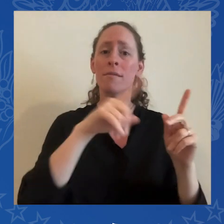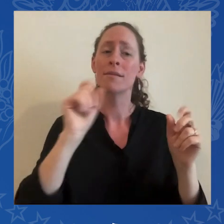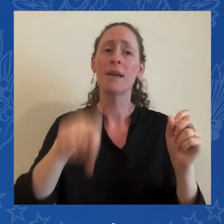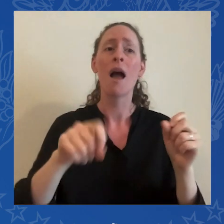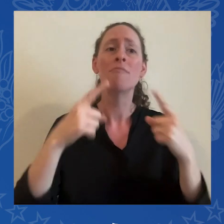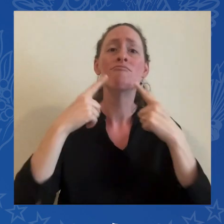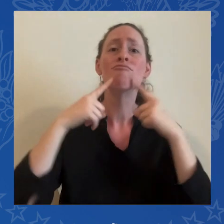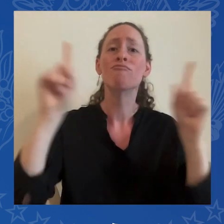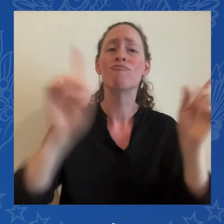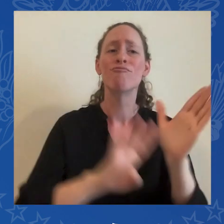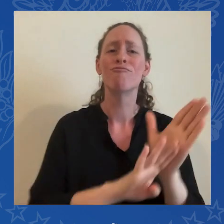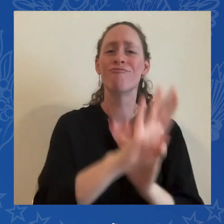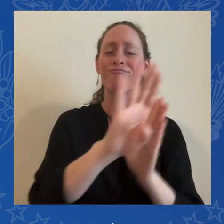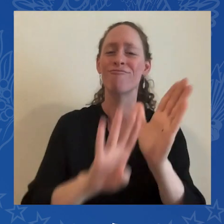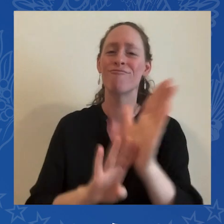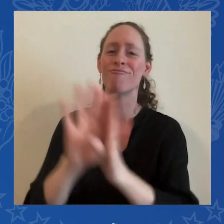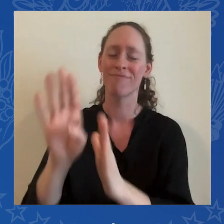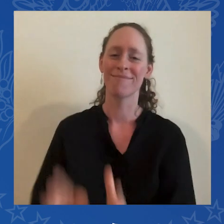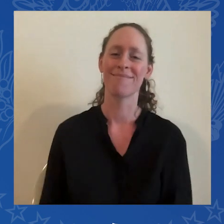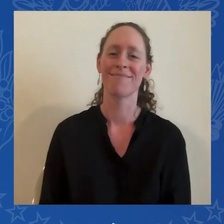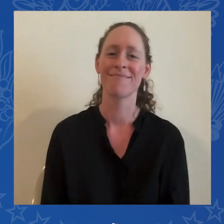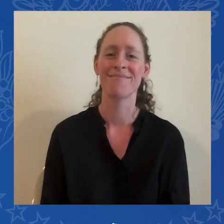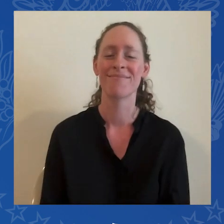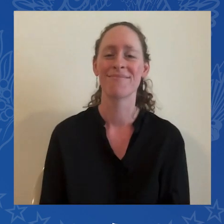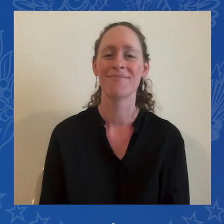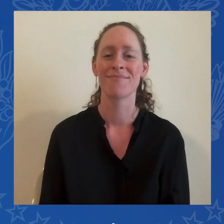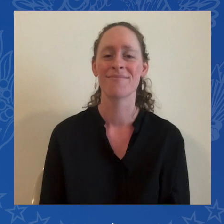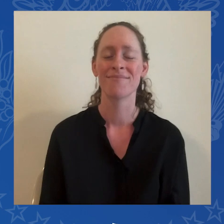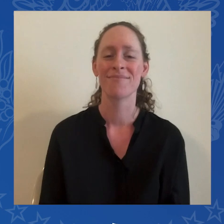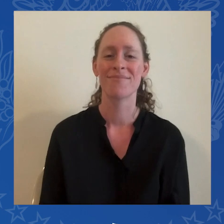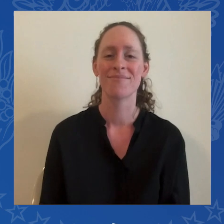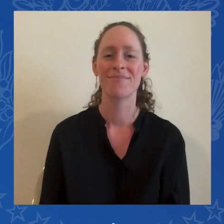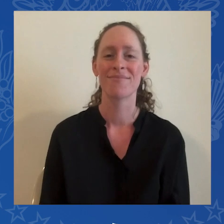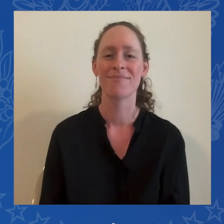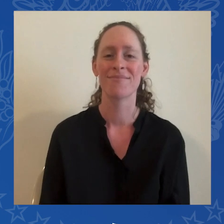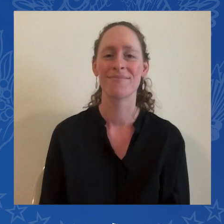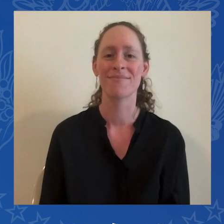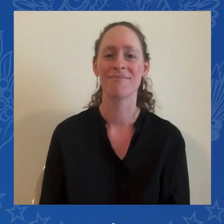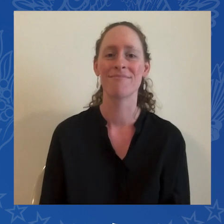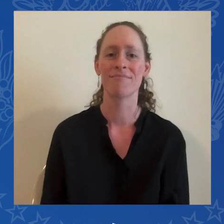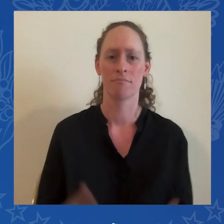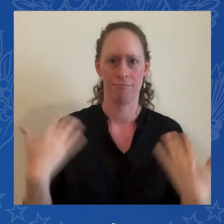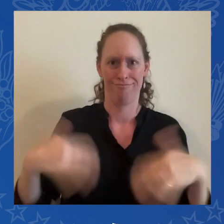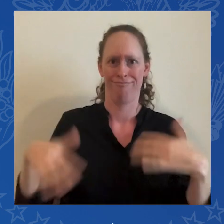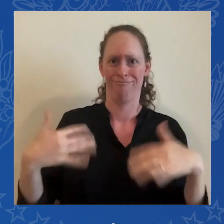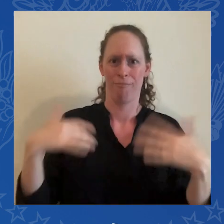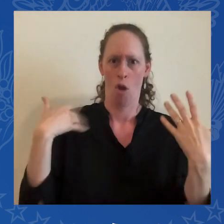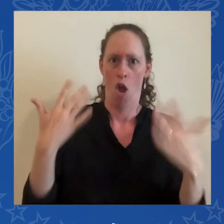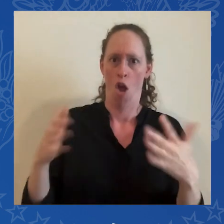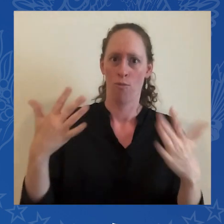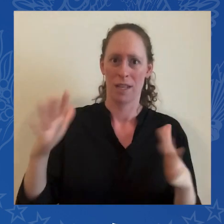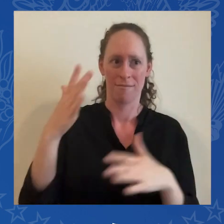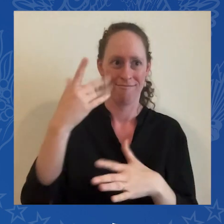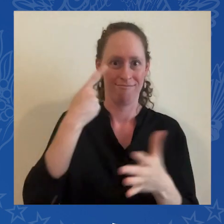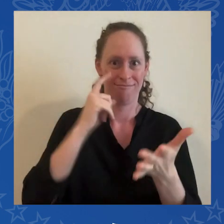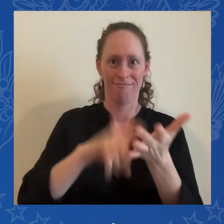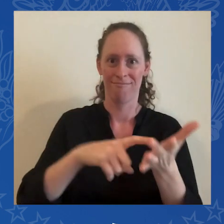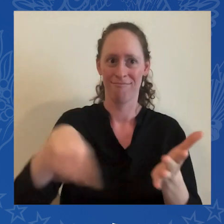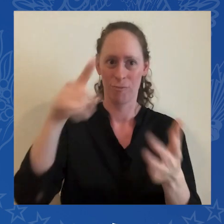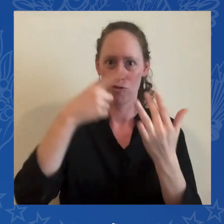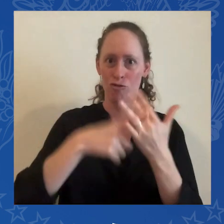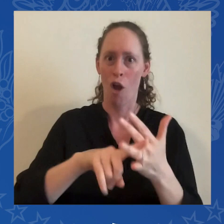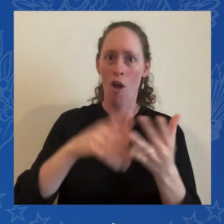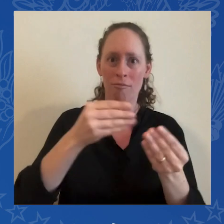private partners around this table, many more around the world, we've already begun to deliver. Together,